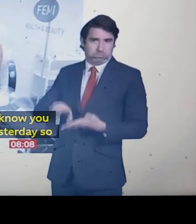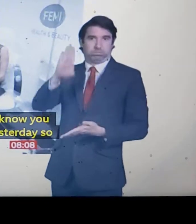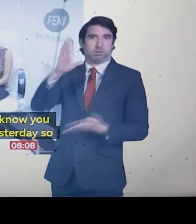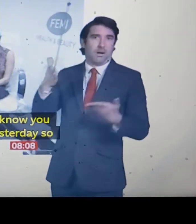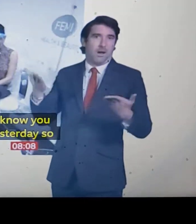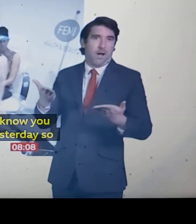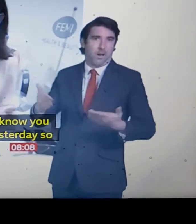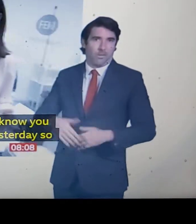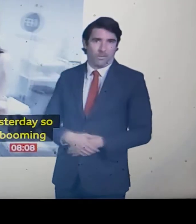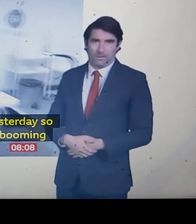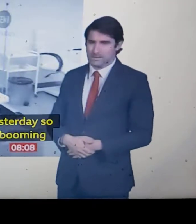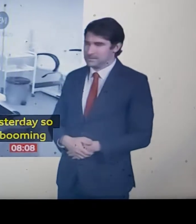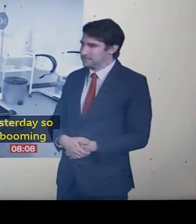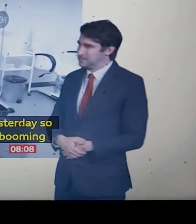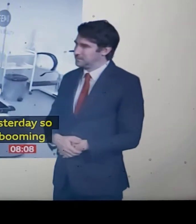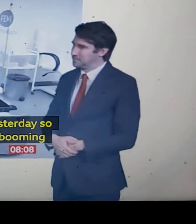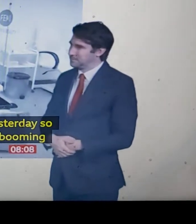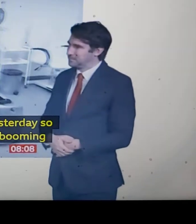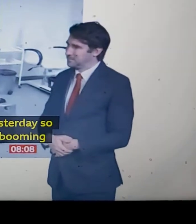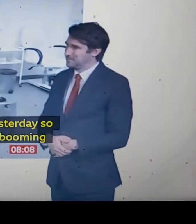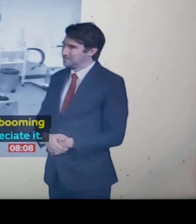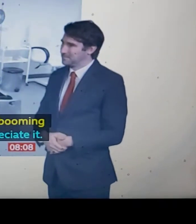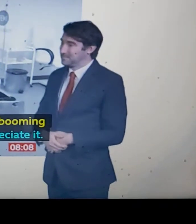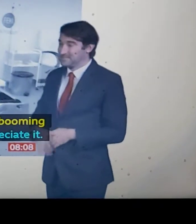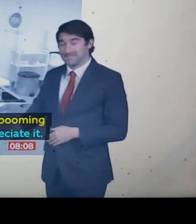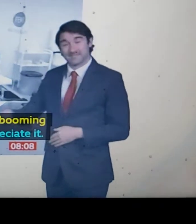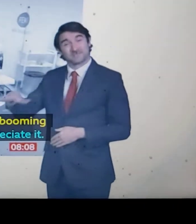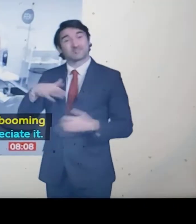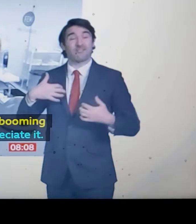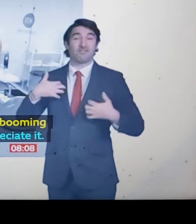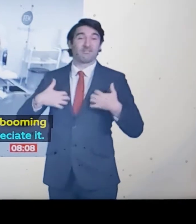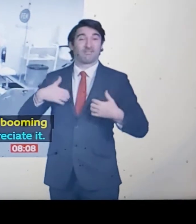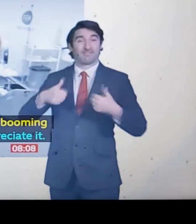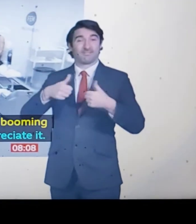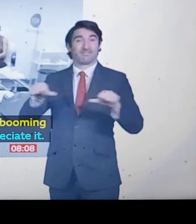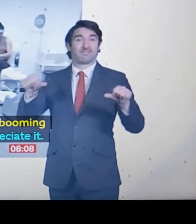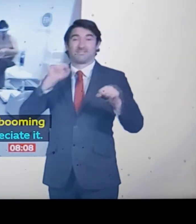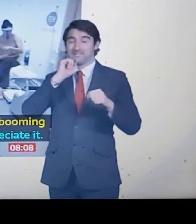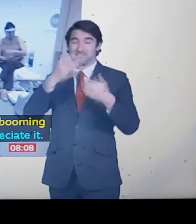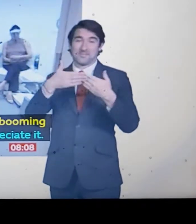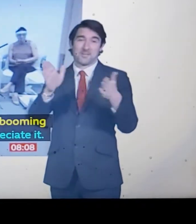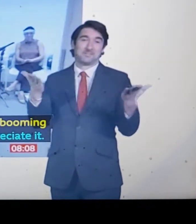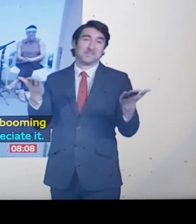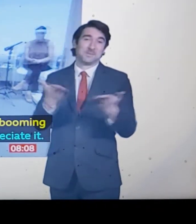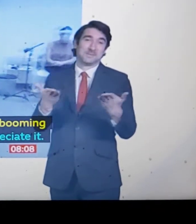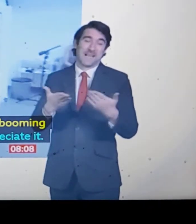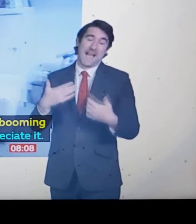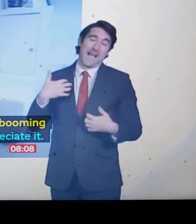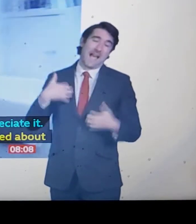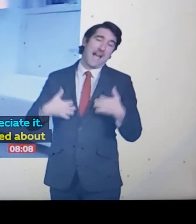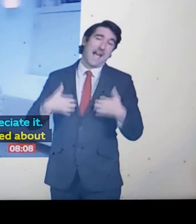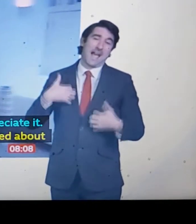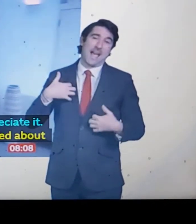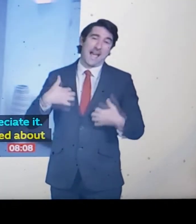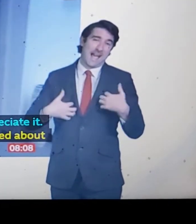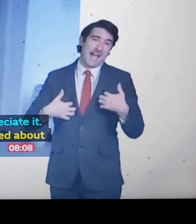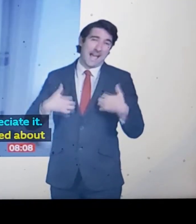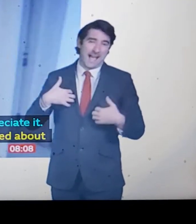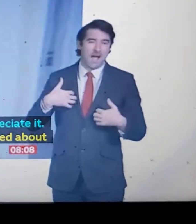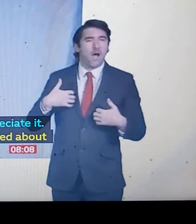Good morning. There's going to be a big expansion in free coronavirus testing to help monitor the spread of COVID-19 right across the UK.